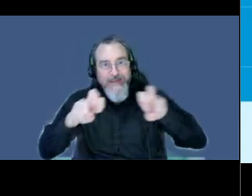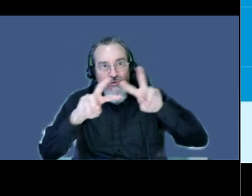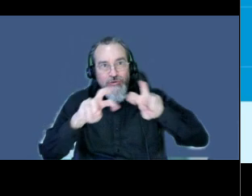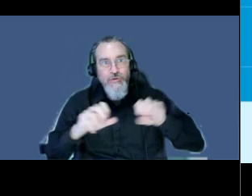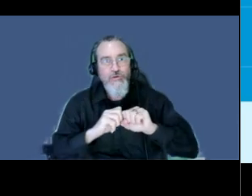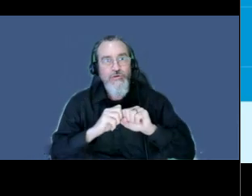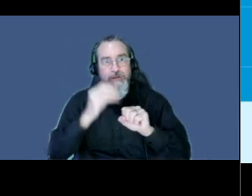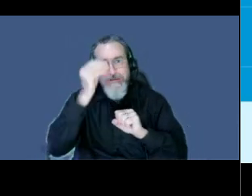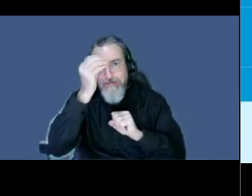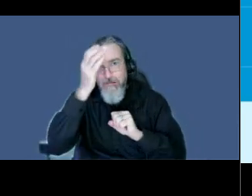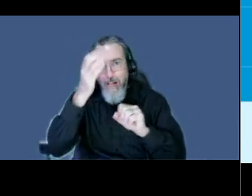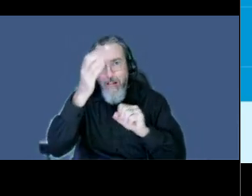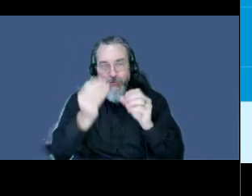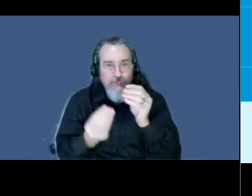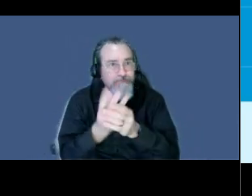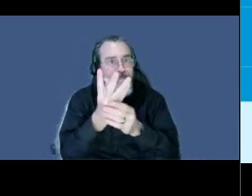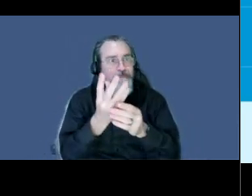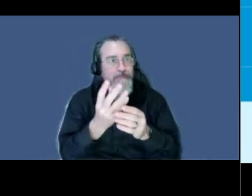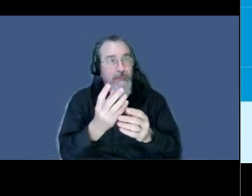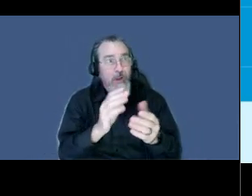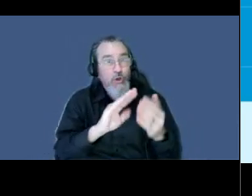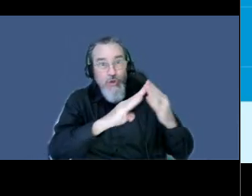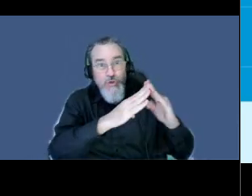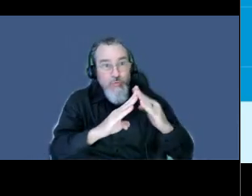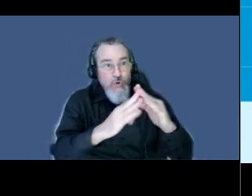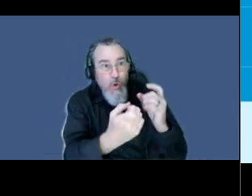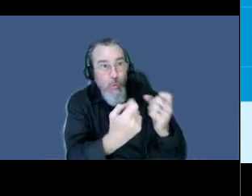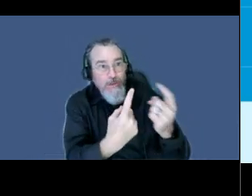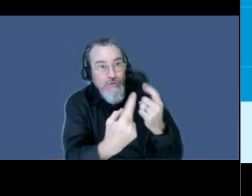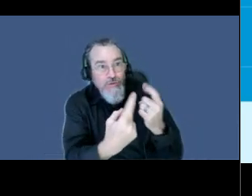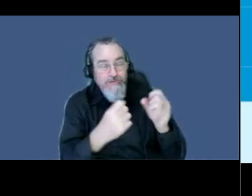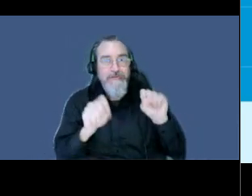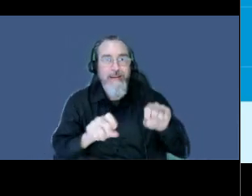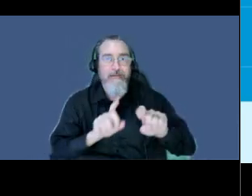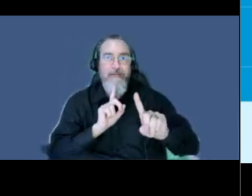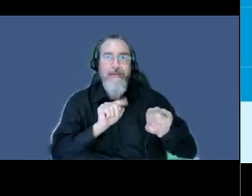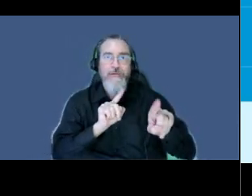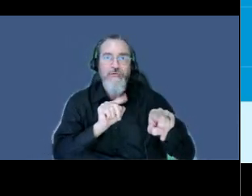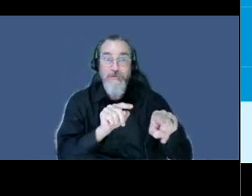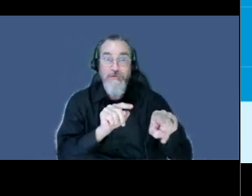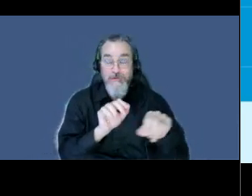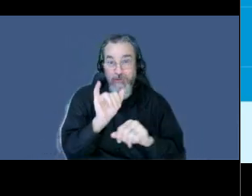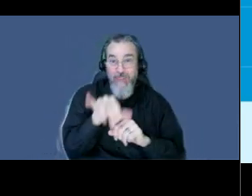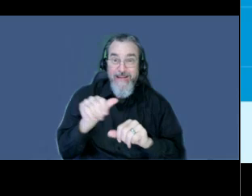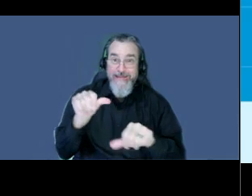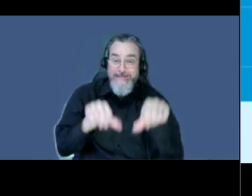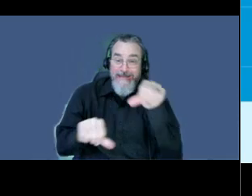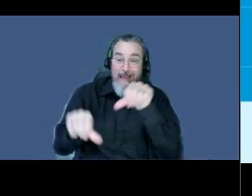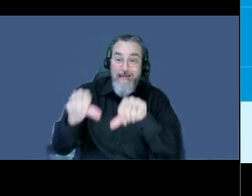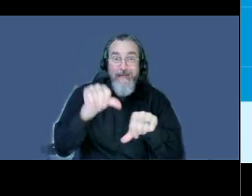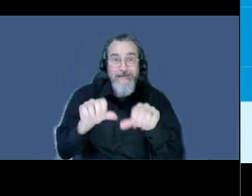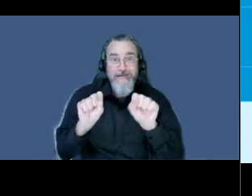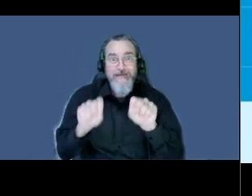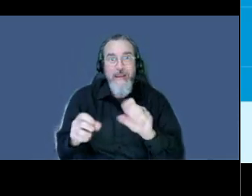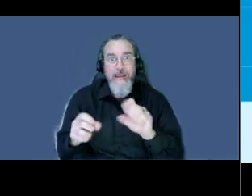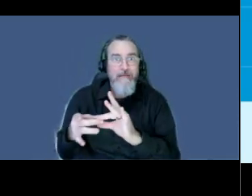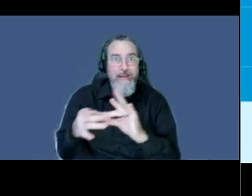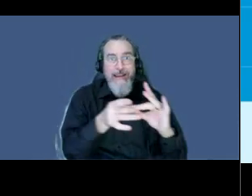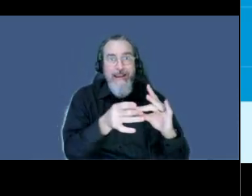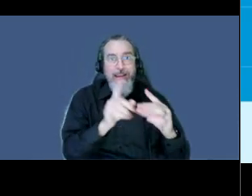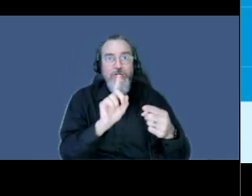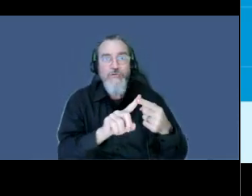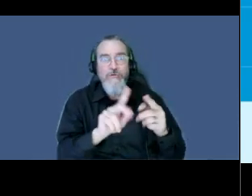questions that the communities have through and connecting that science to the people and the communities that use it. And